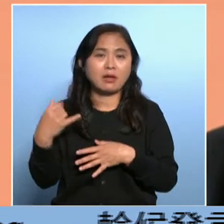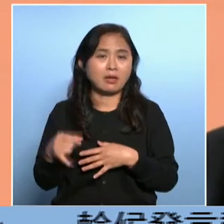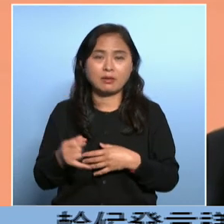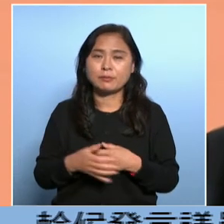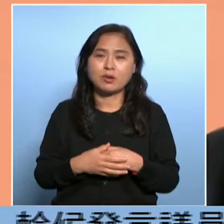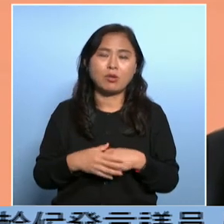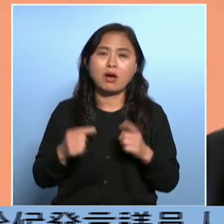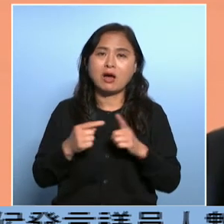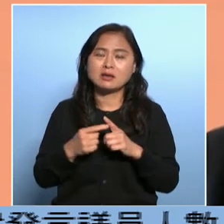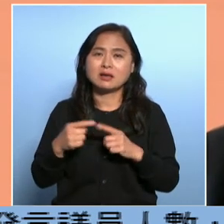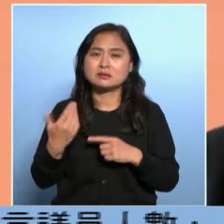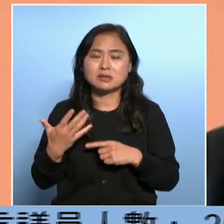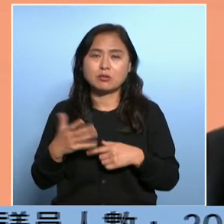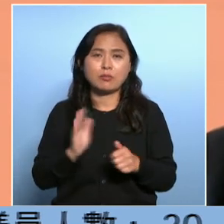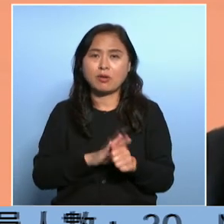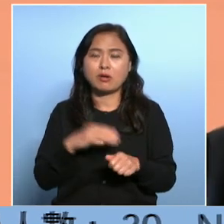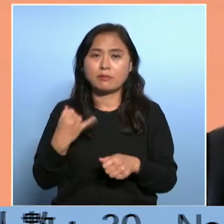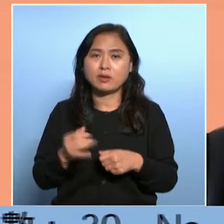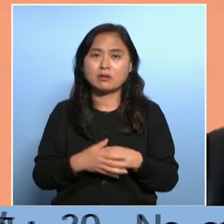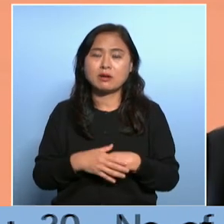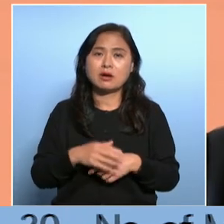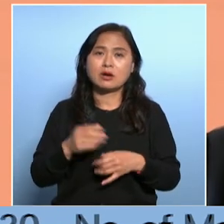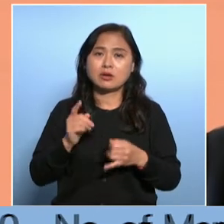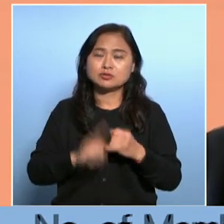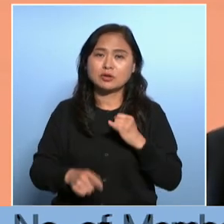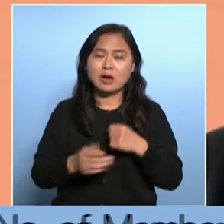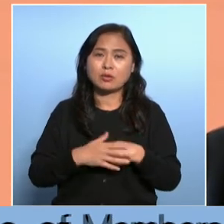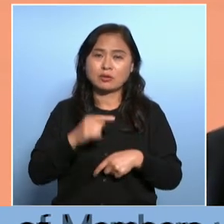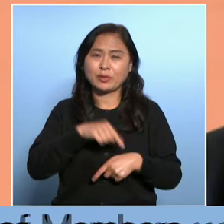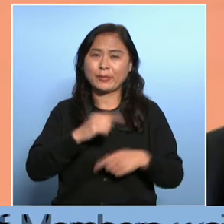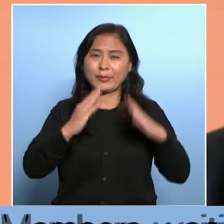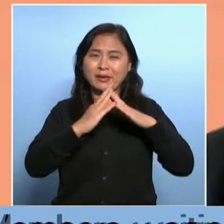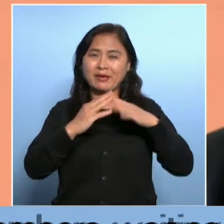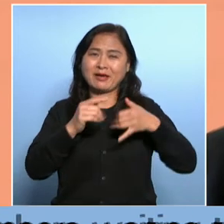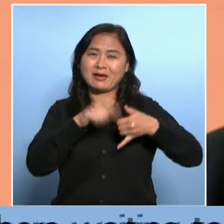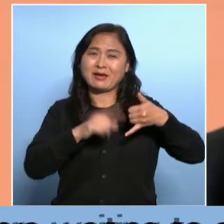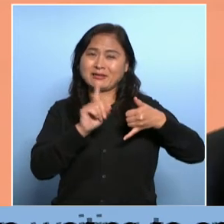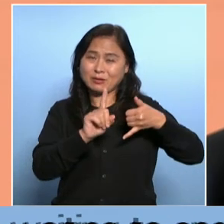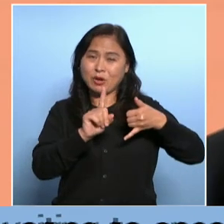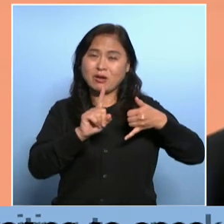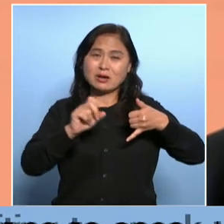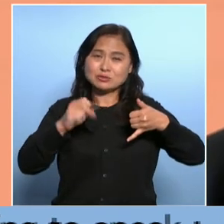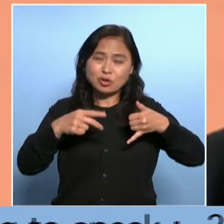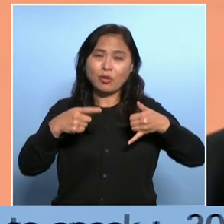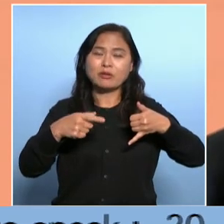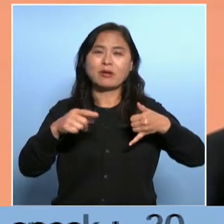Well, in one of the cases, the government couldn't offer the manpower to remove the